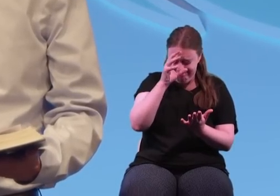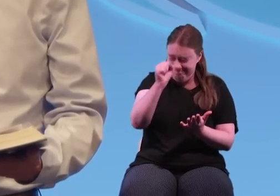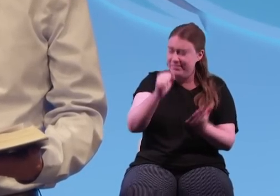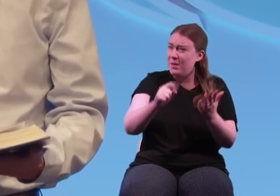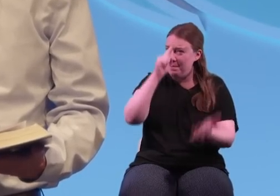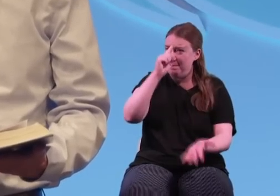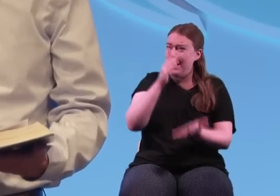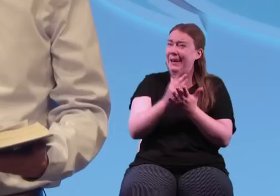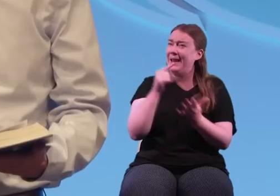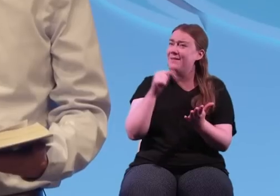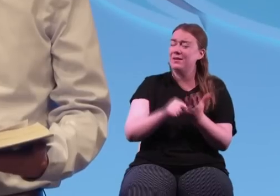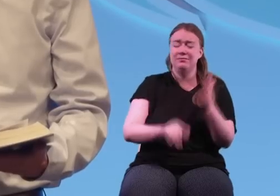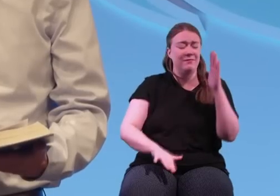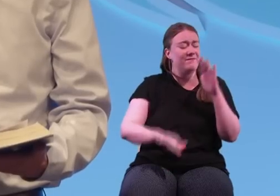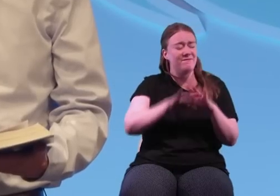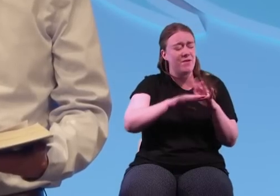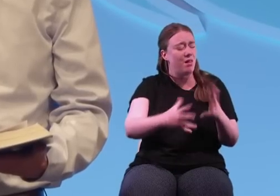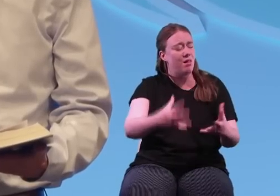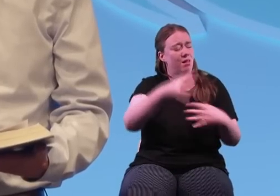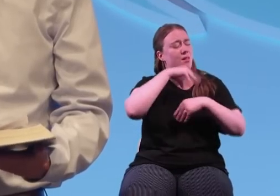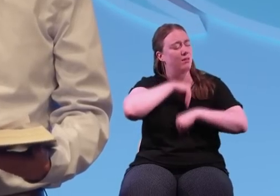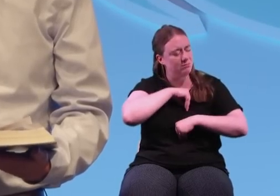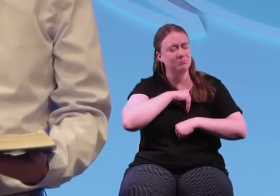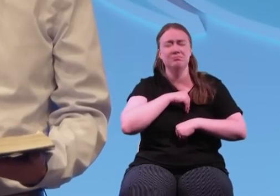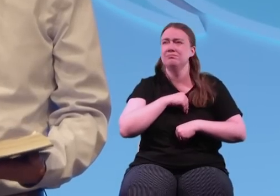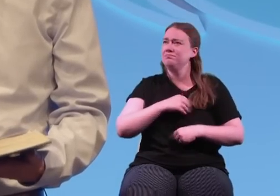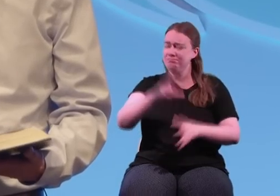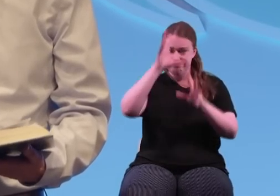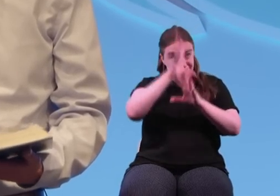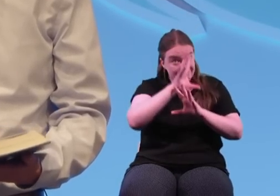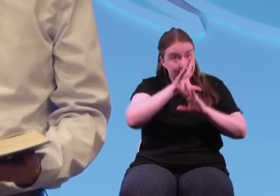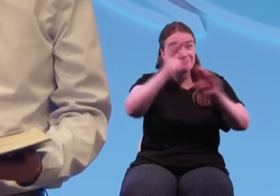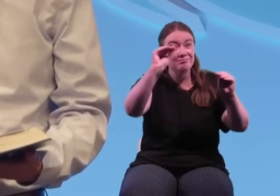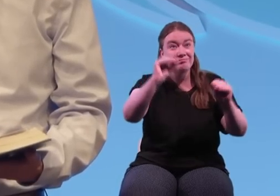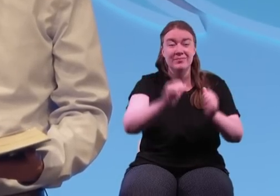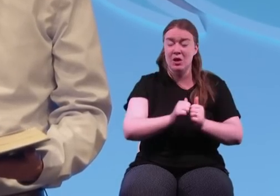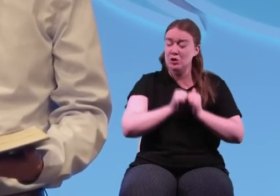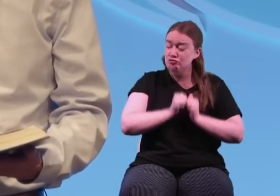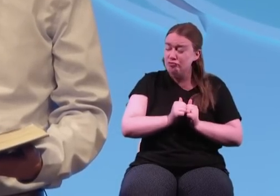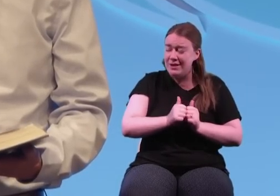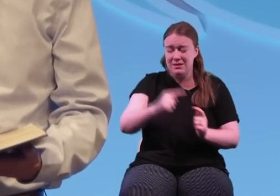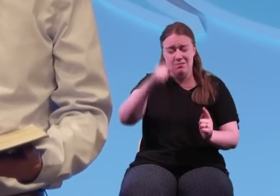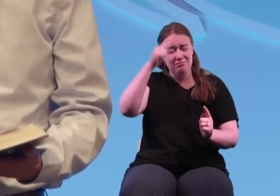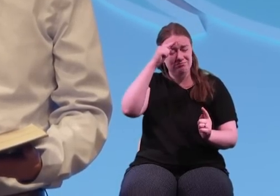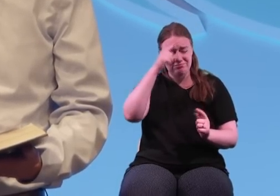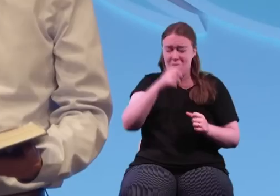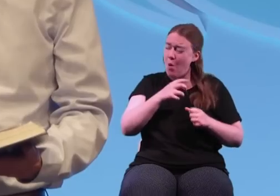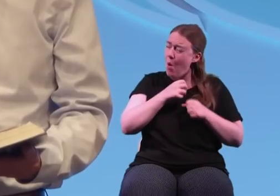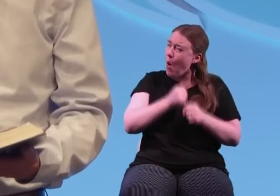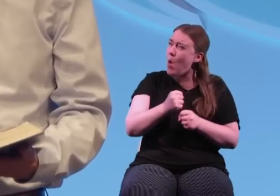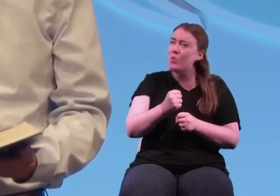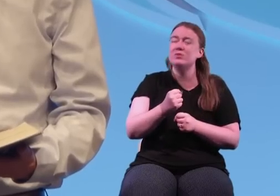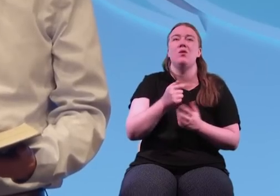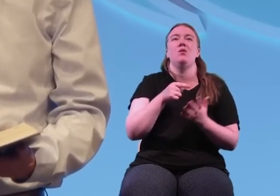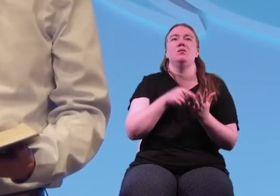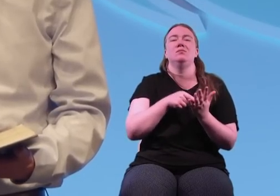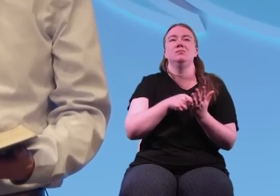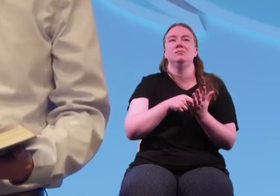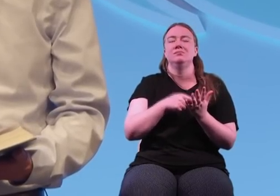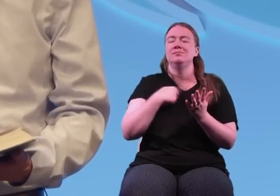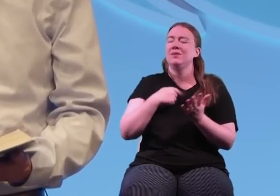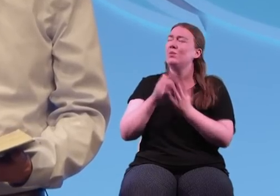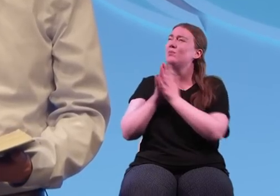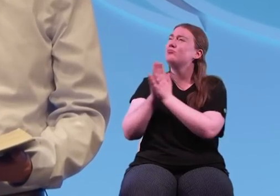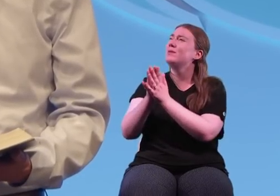fully, make it known, treasure it, hold on to it. We pray for the special help of your